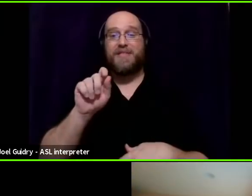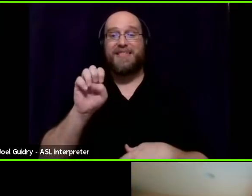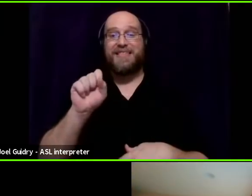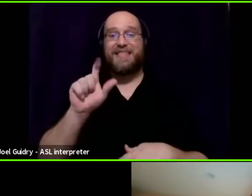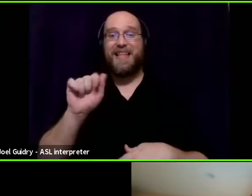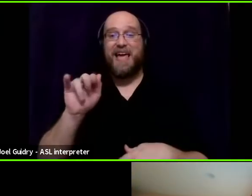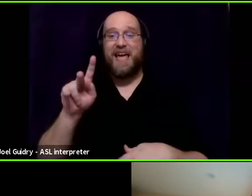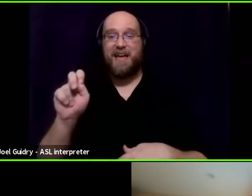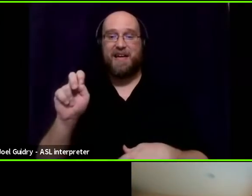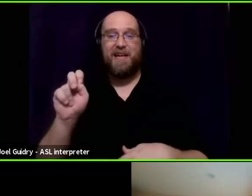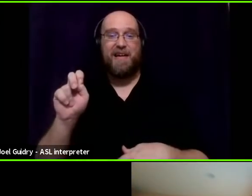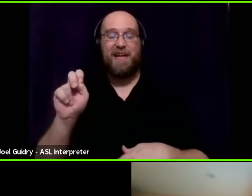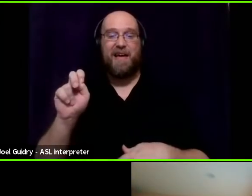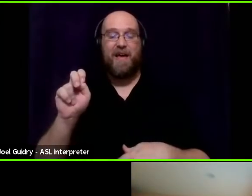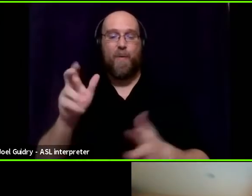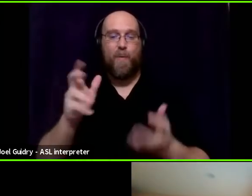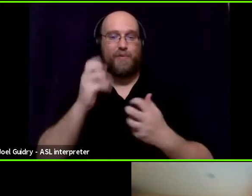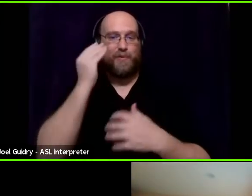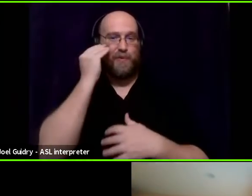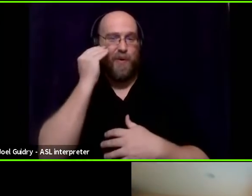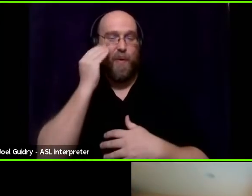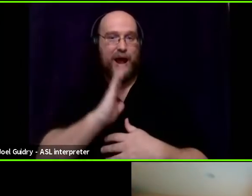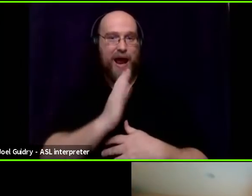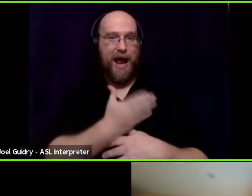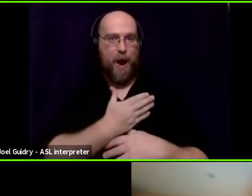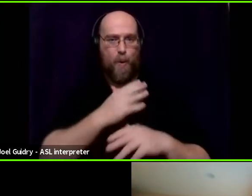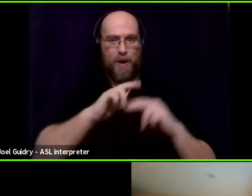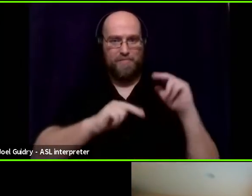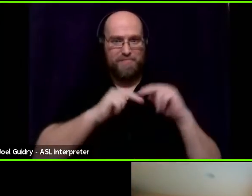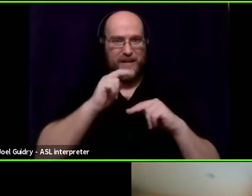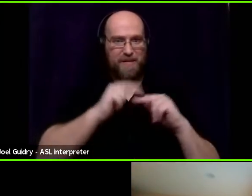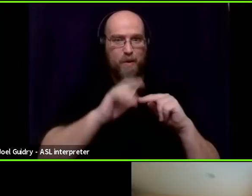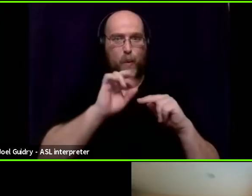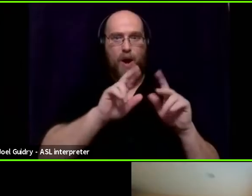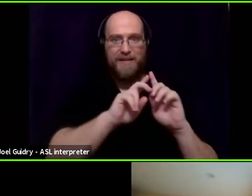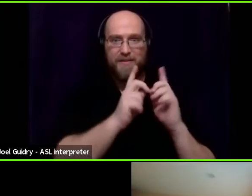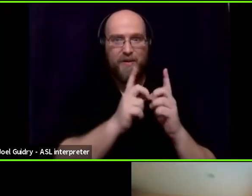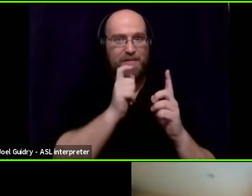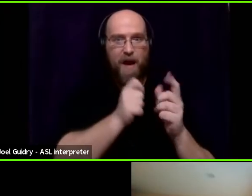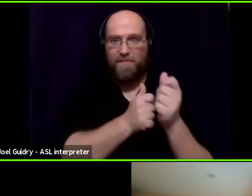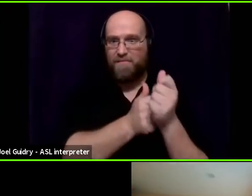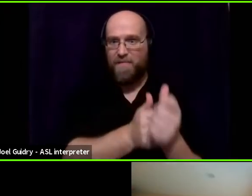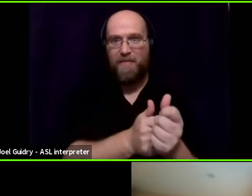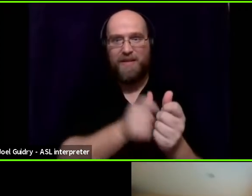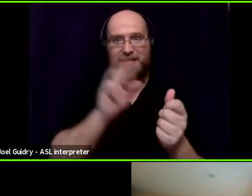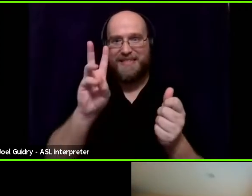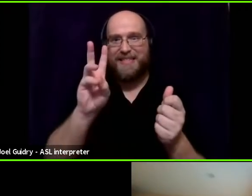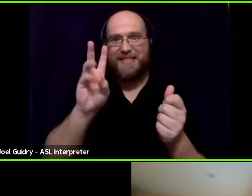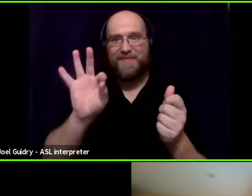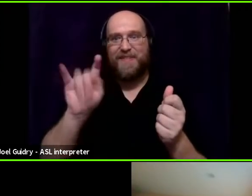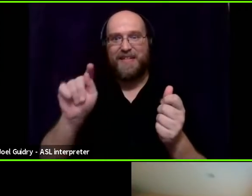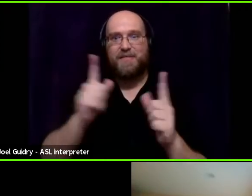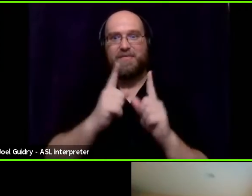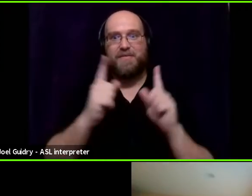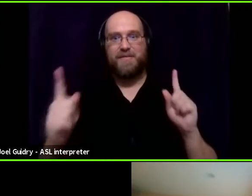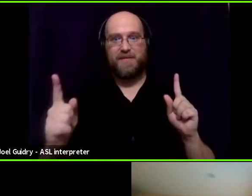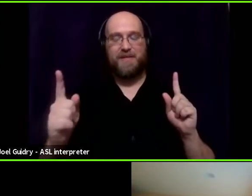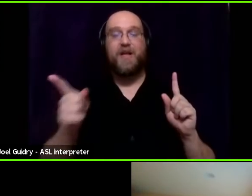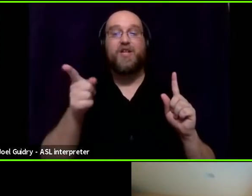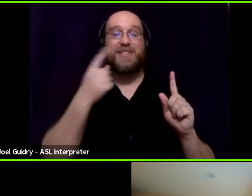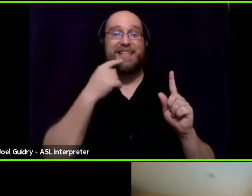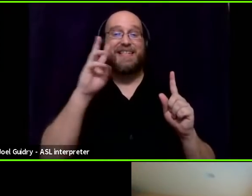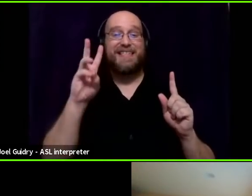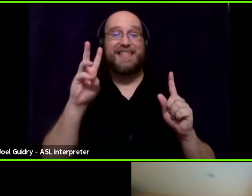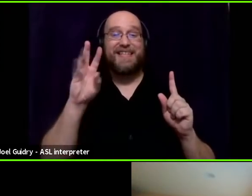or building are not conforming to the 6 feet social distance. How do we get it fixed? She says the 6 foot social distance is being